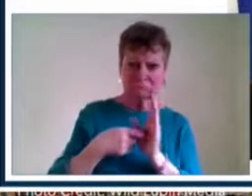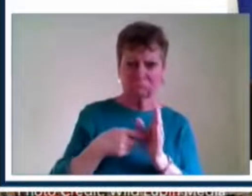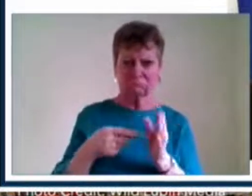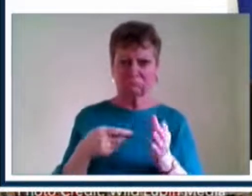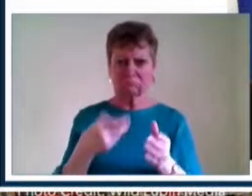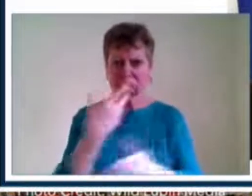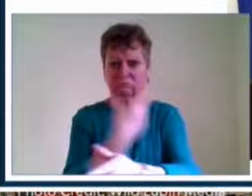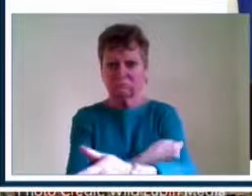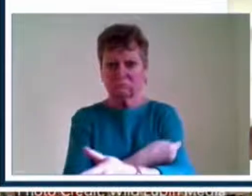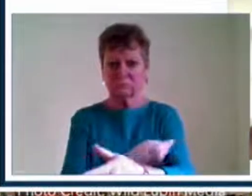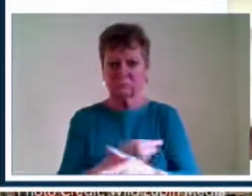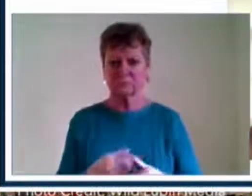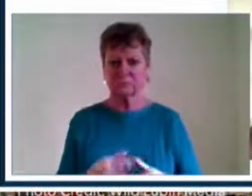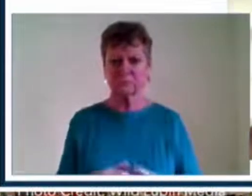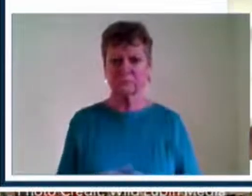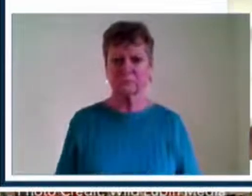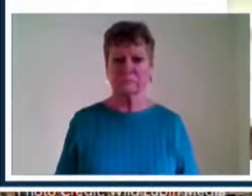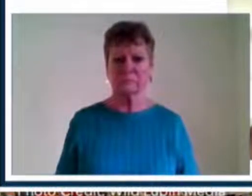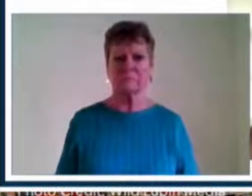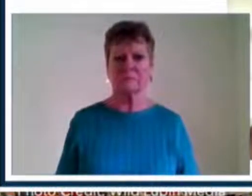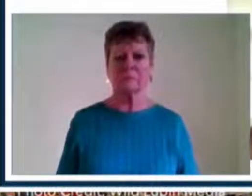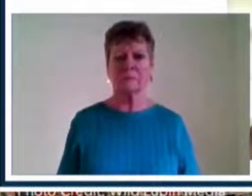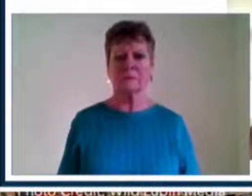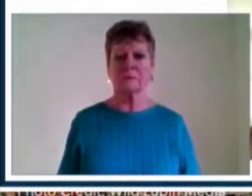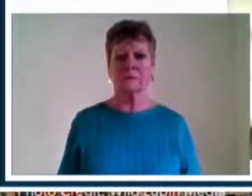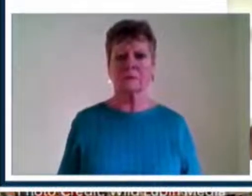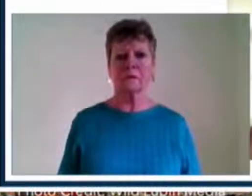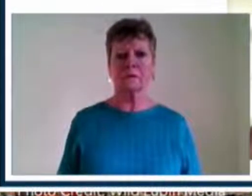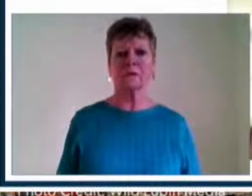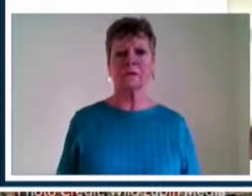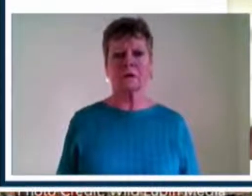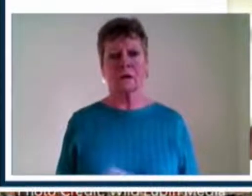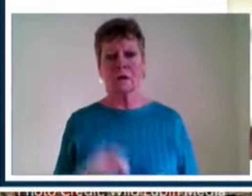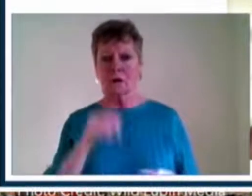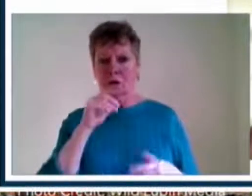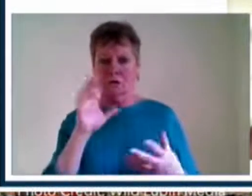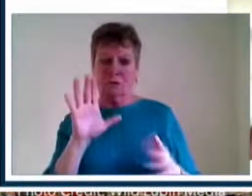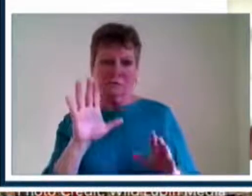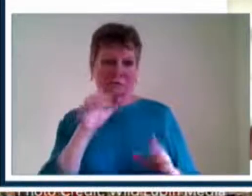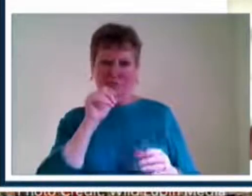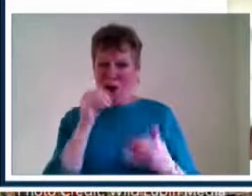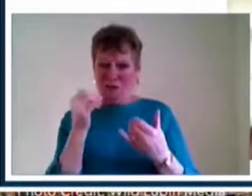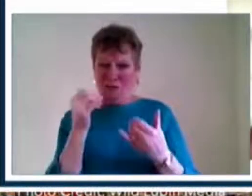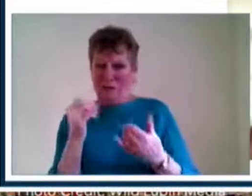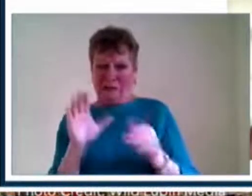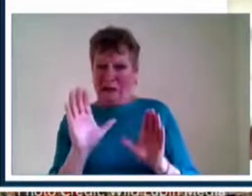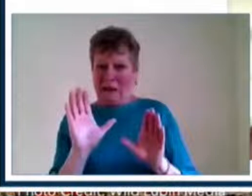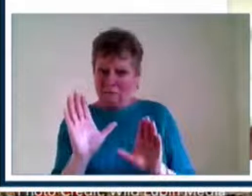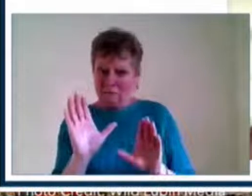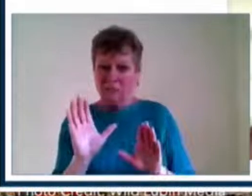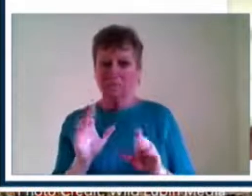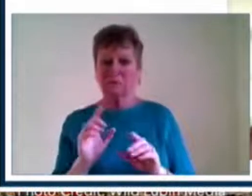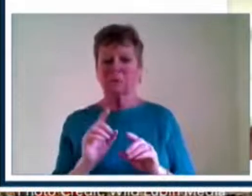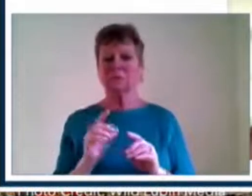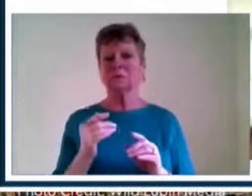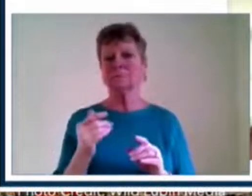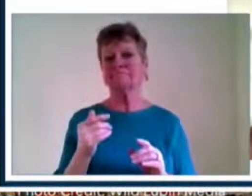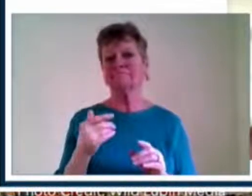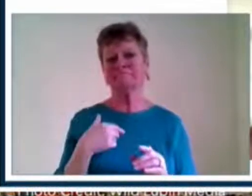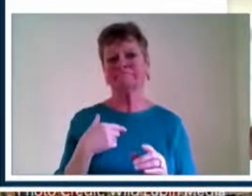So I can answer that, start to answer anyway. We're not looking at that right now. We're focused